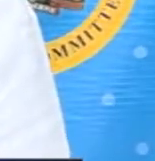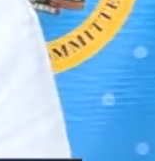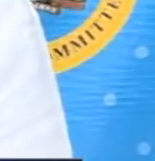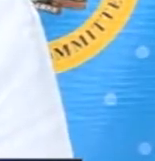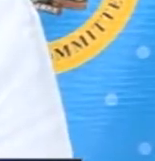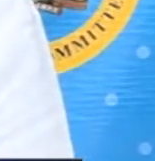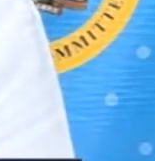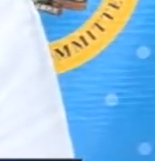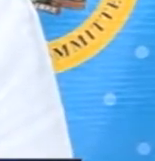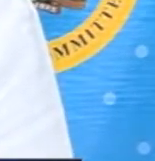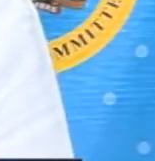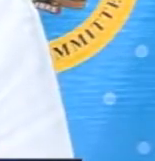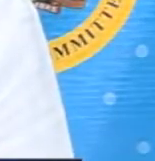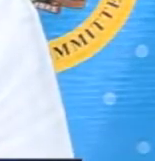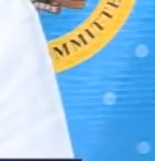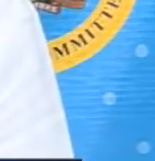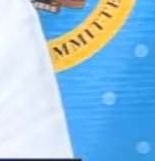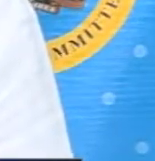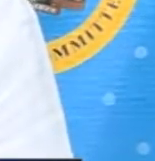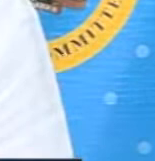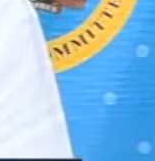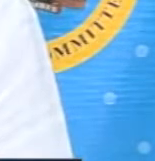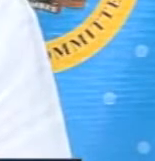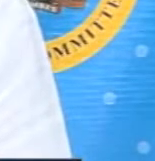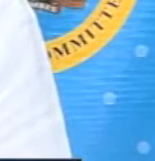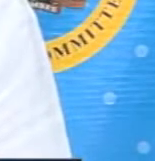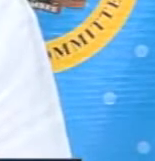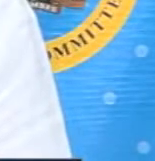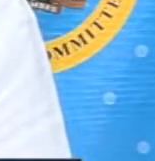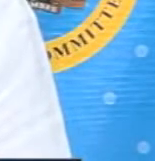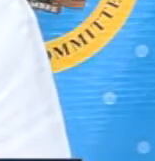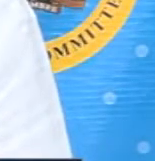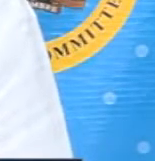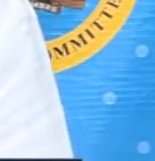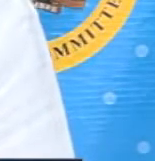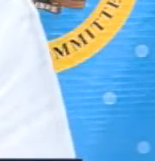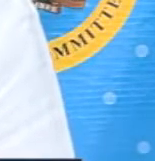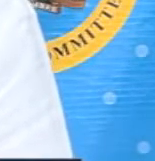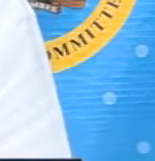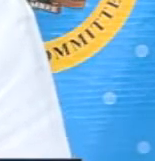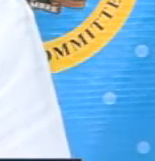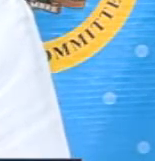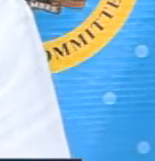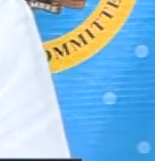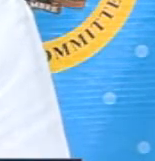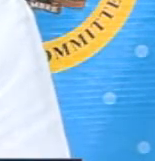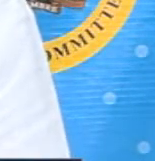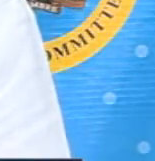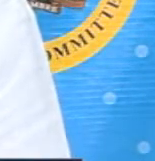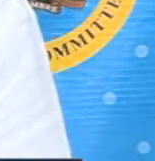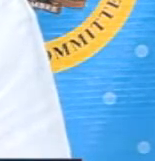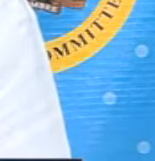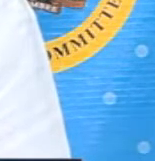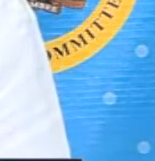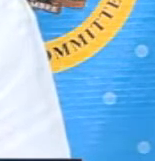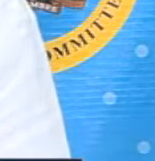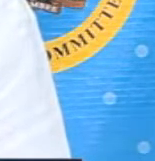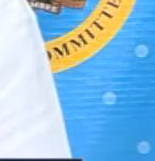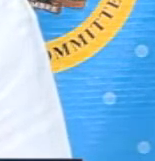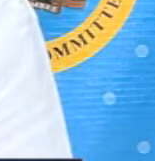The pomp and religious activities that have always been part of the culture and